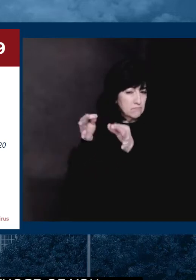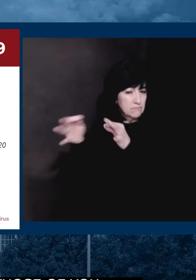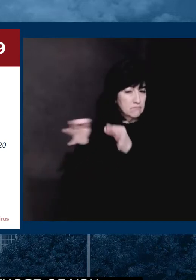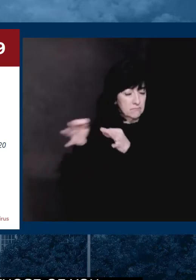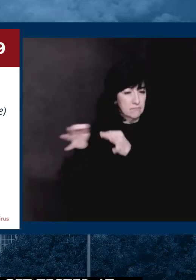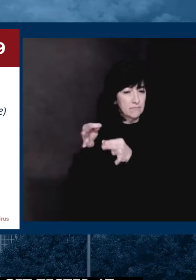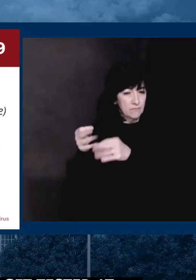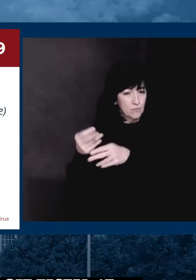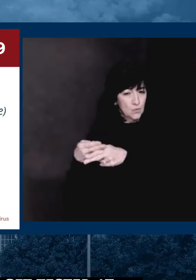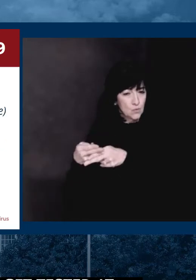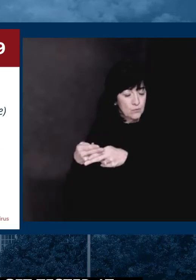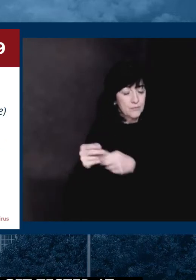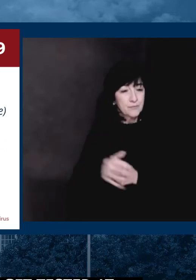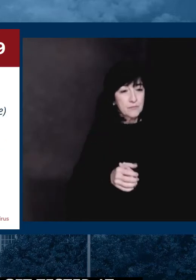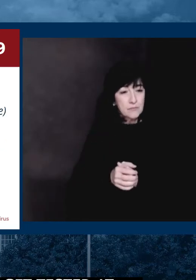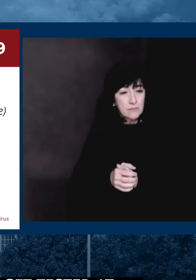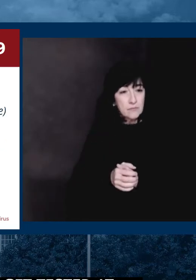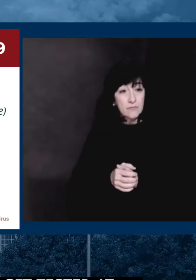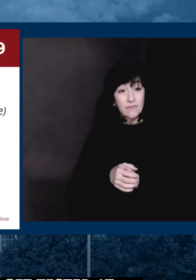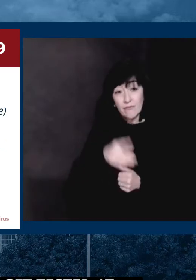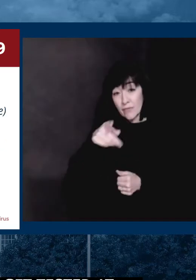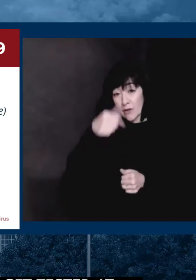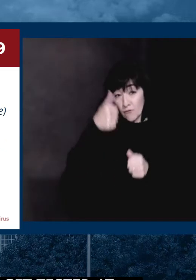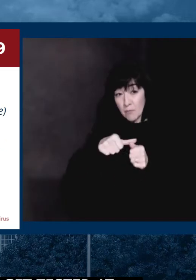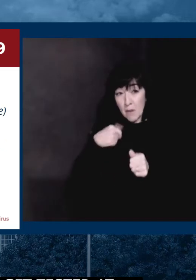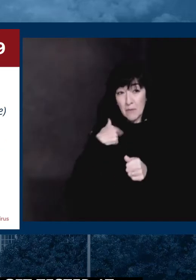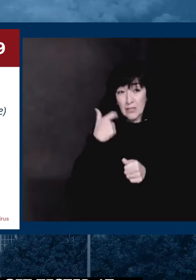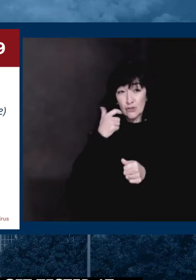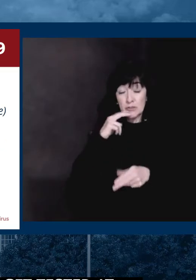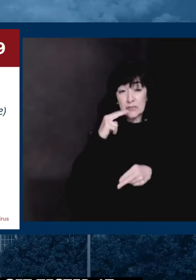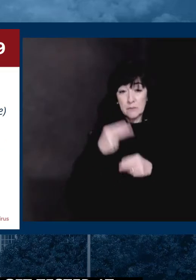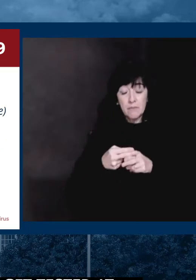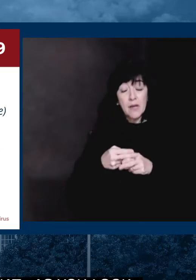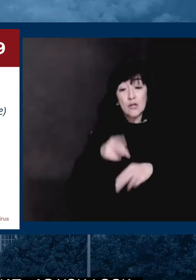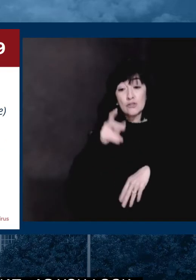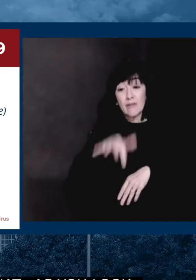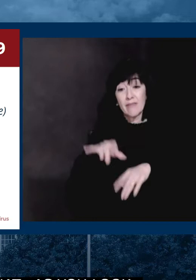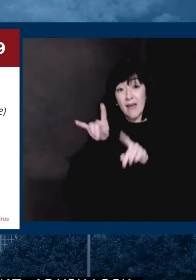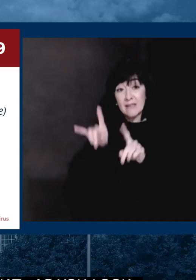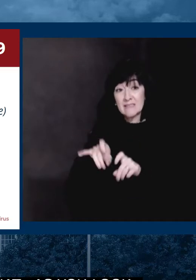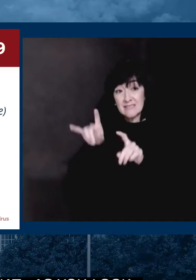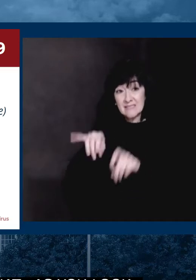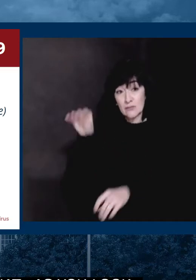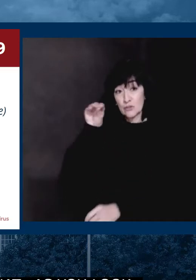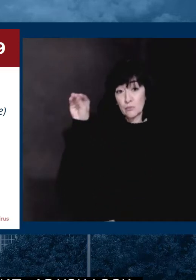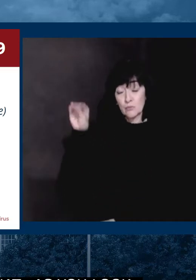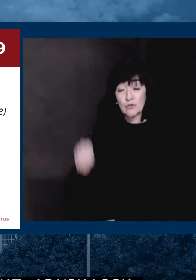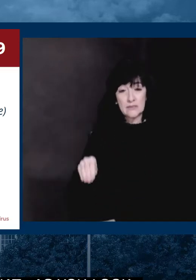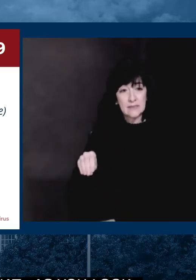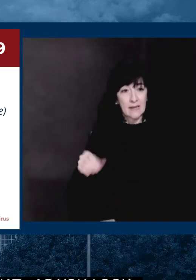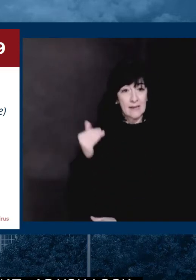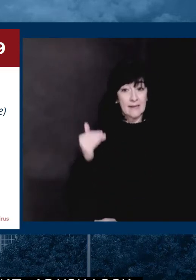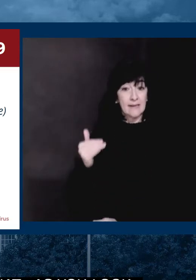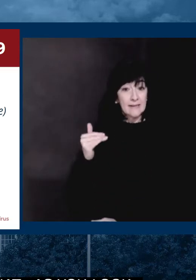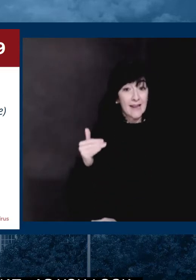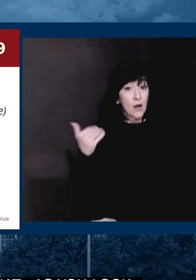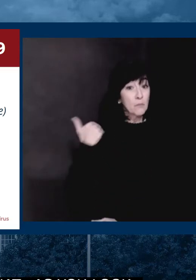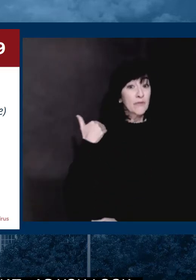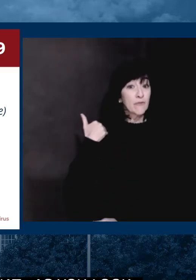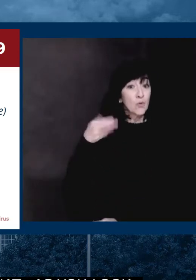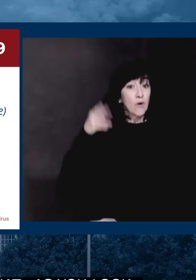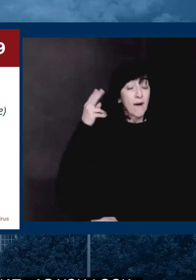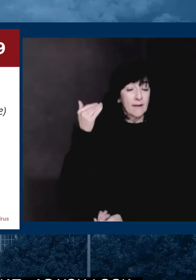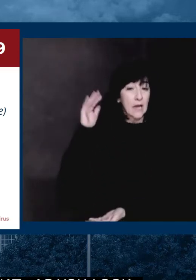a minute ago, the percentage of those tests that are positive now down to 8.5%, 7-day